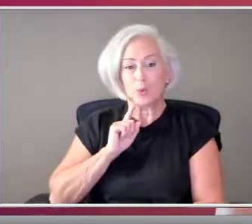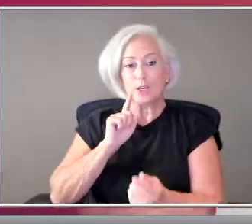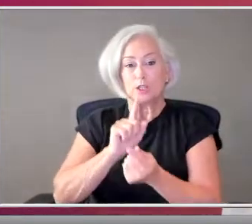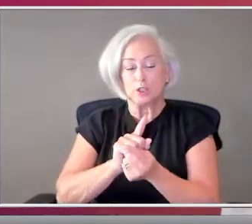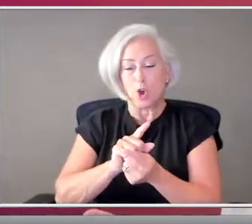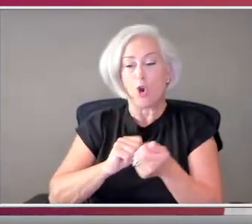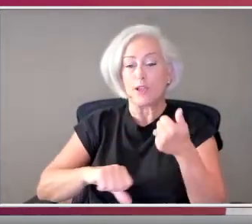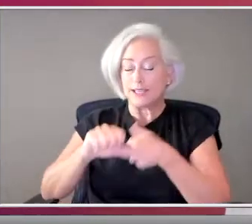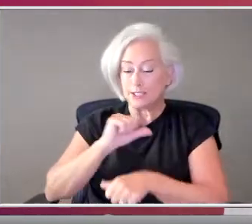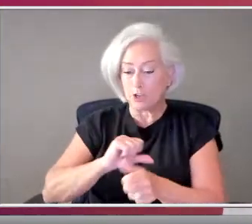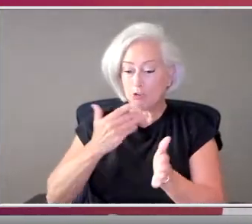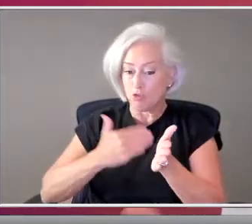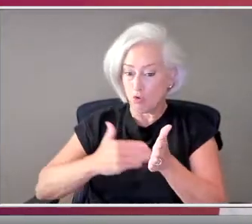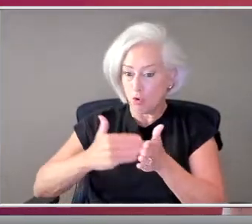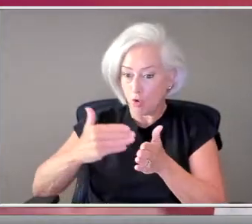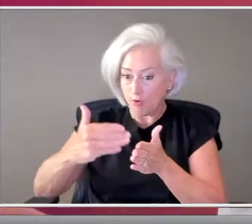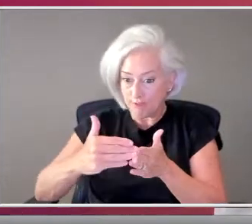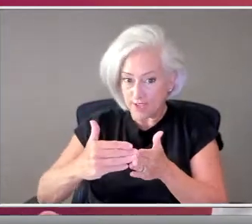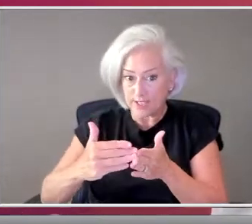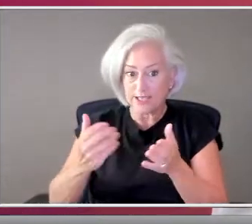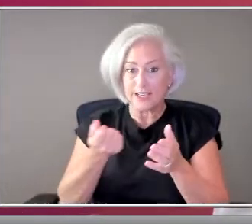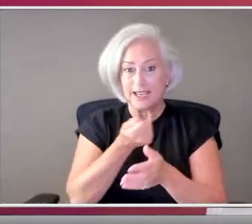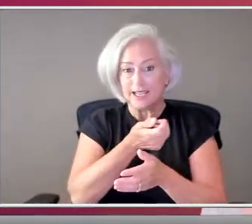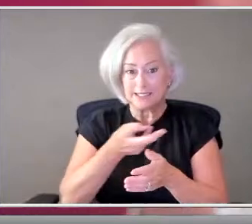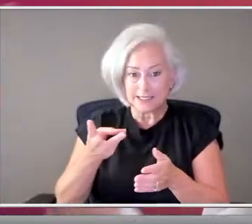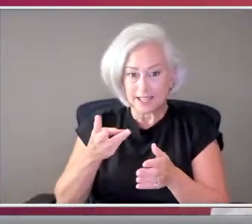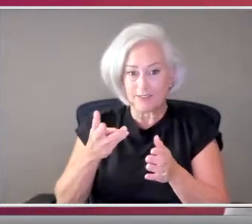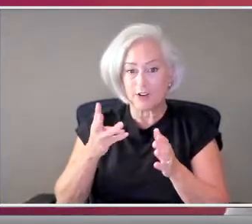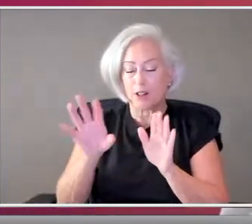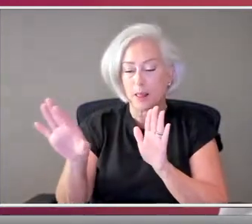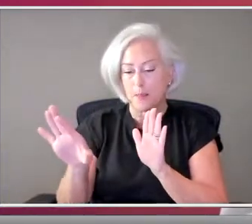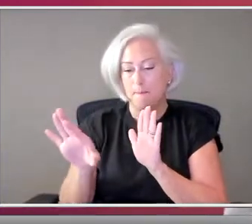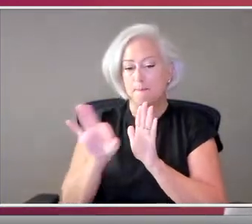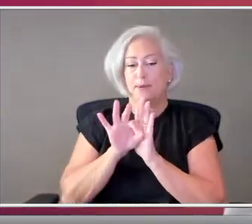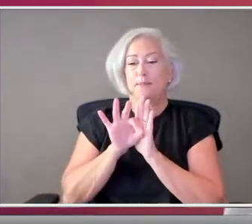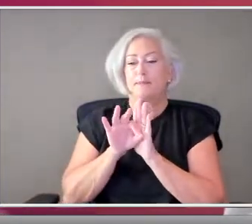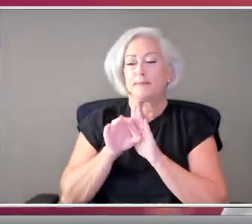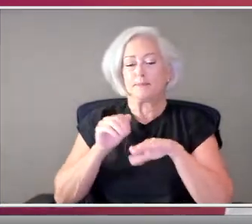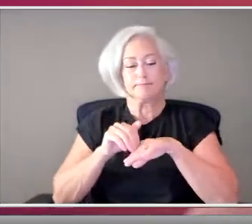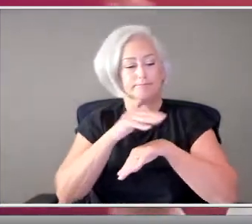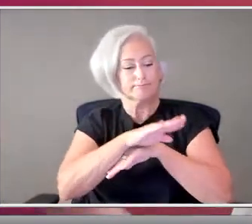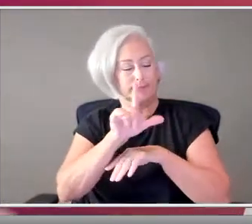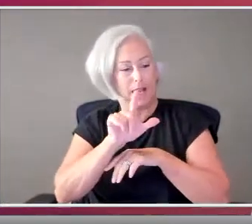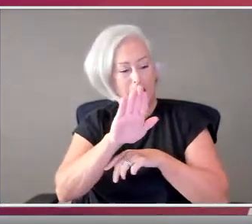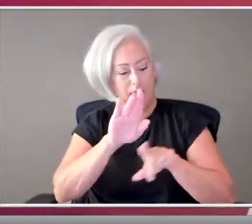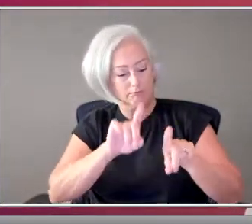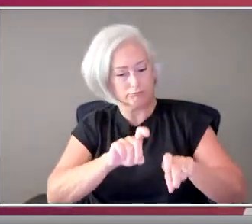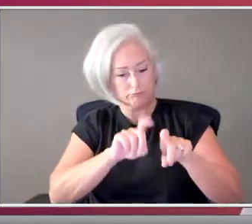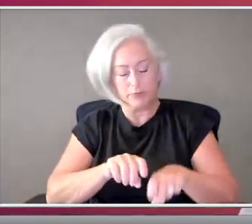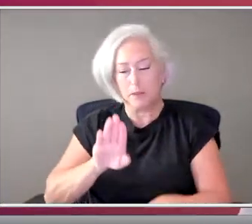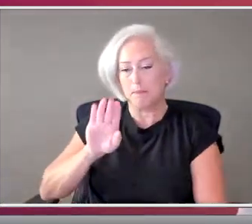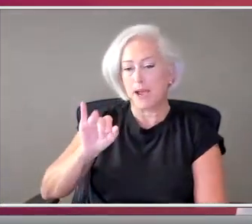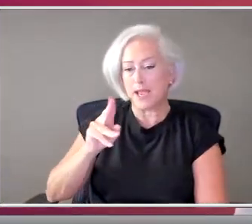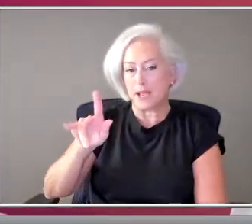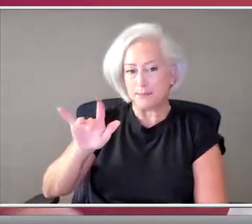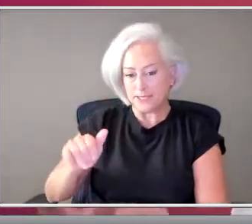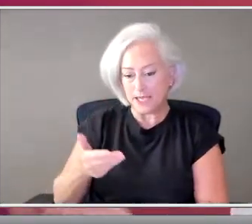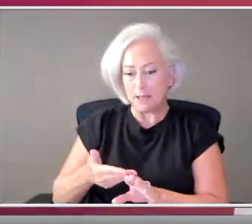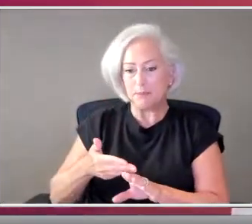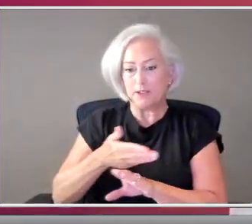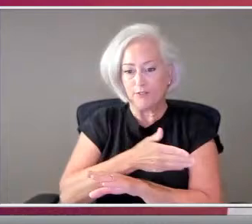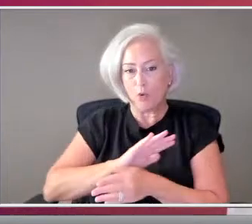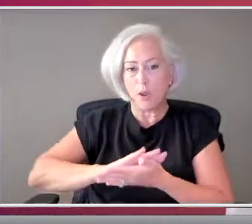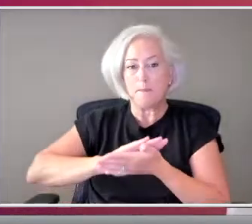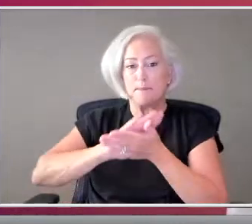we had many biopsies that were very normal before this became something precancerous. And we kind of reached a place where and